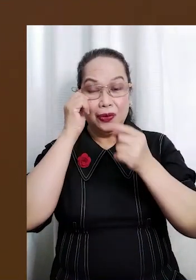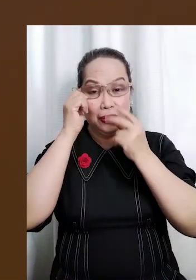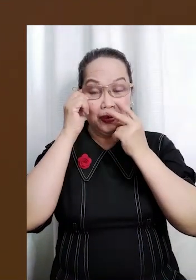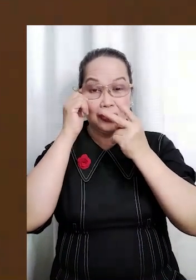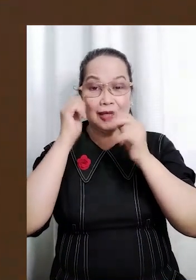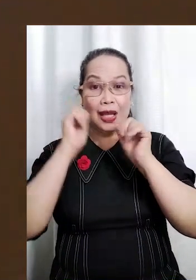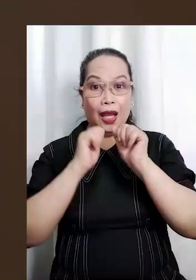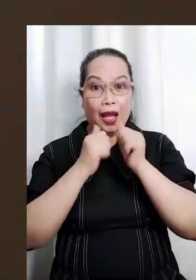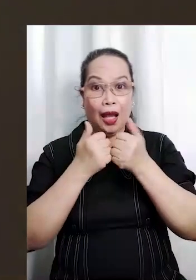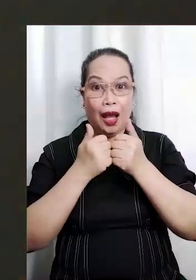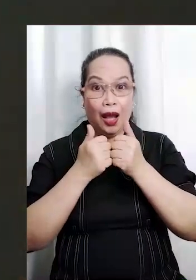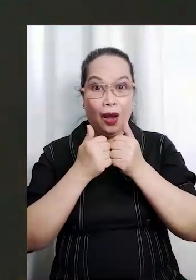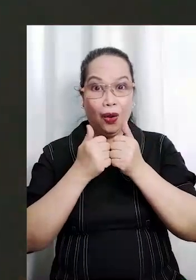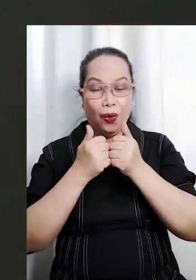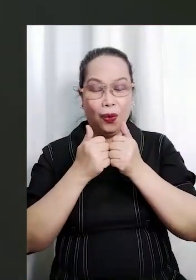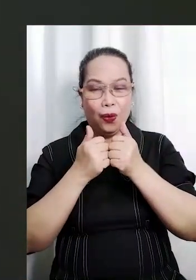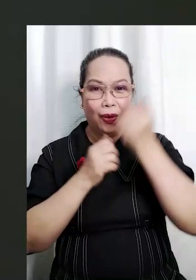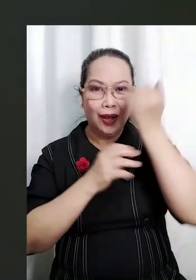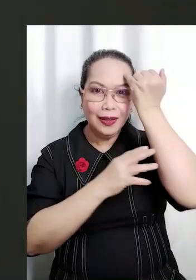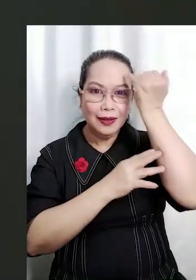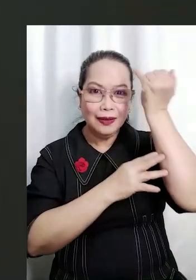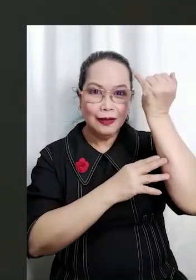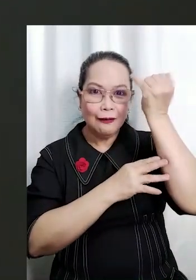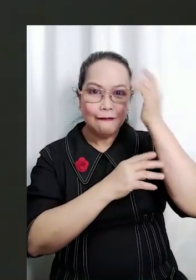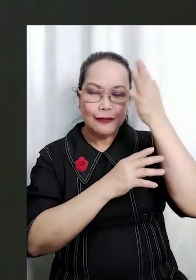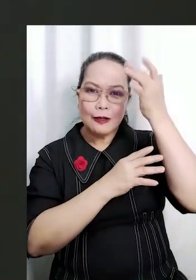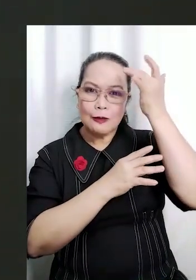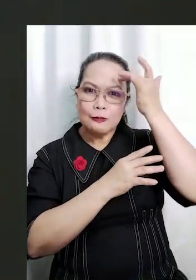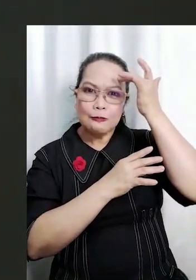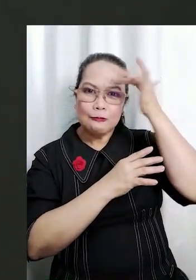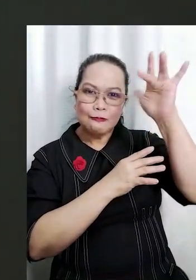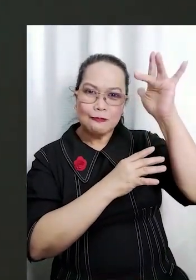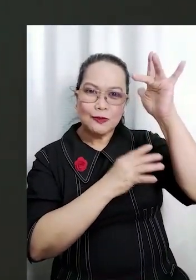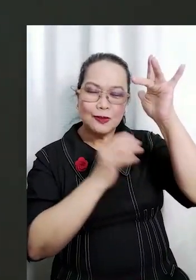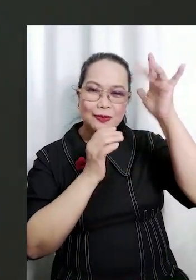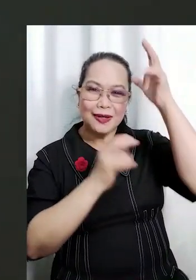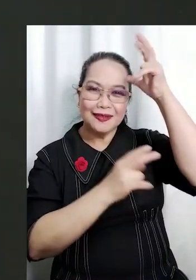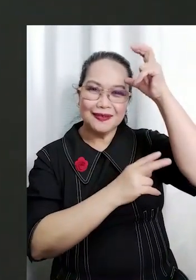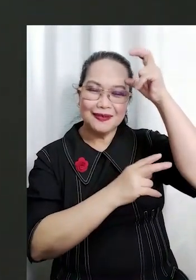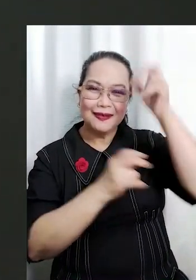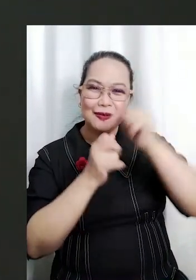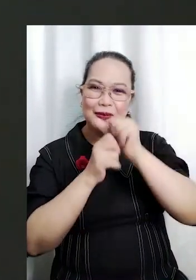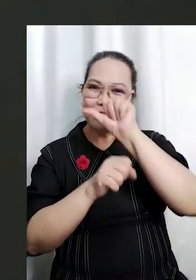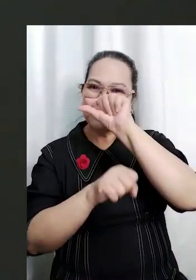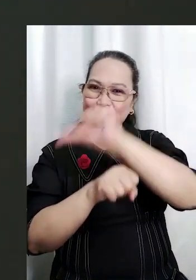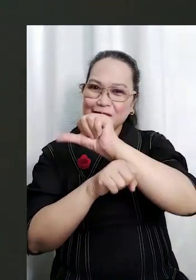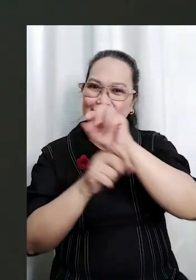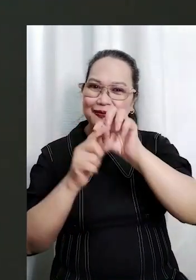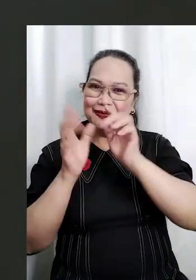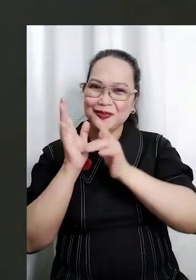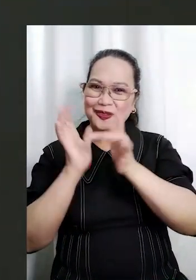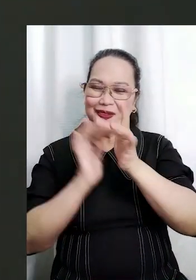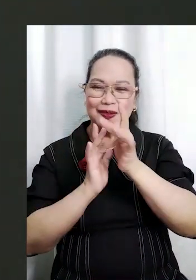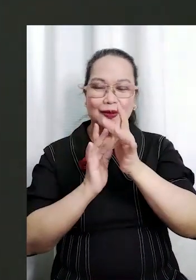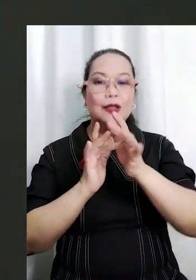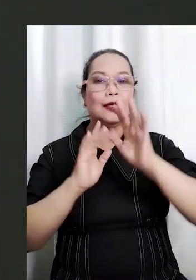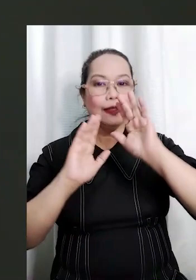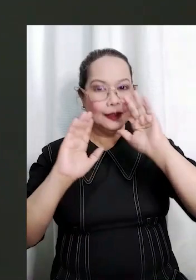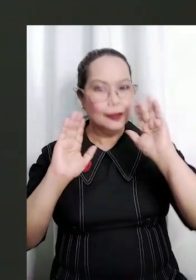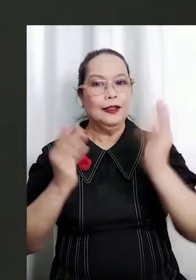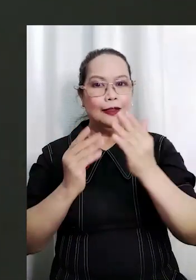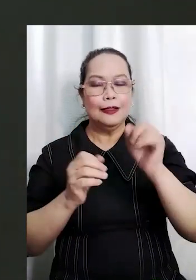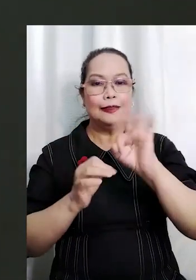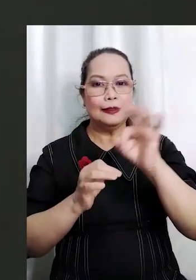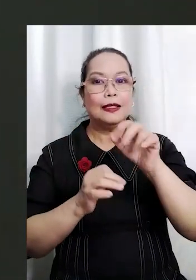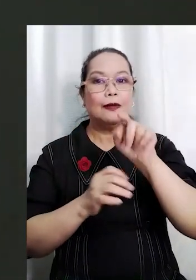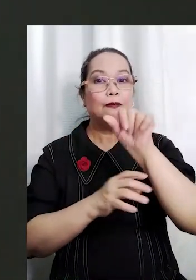Makikita natin dito kung ano ang tactic ng devil, kung paano niya dinadaig at dadaigin ang Panginoon, at ganun din ang tactic